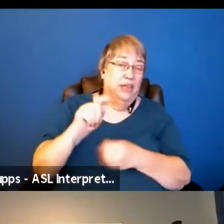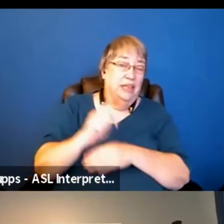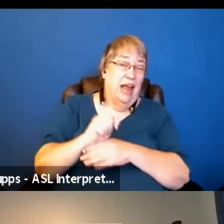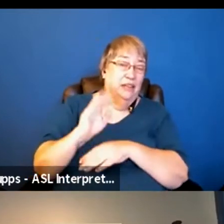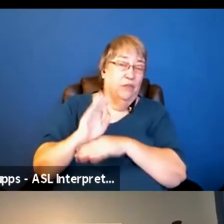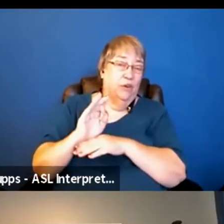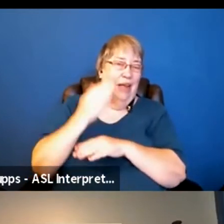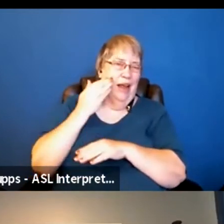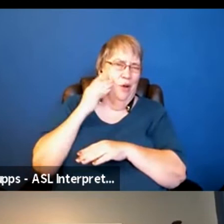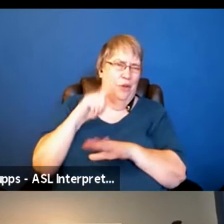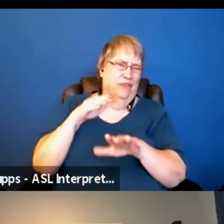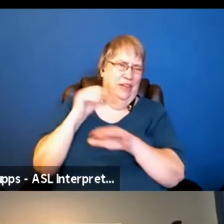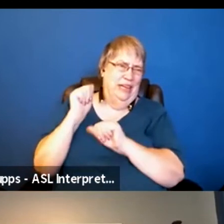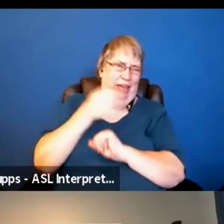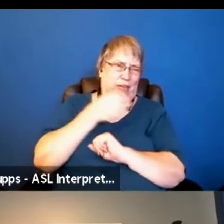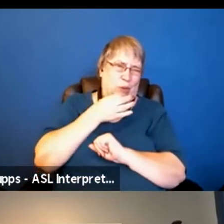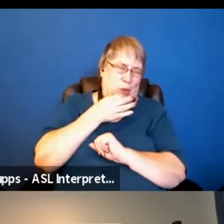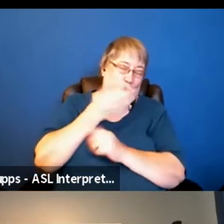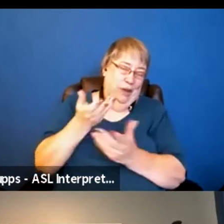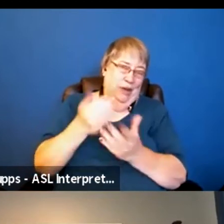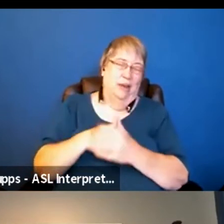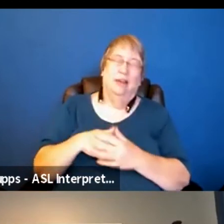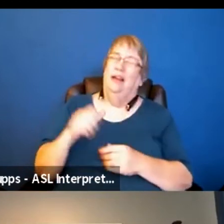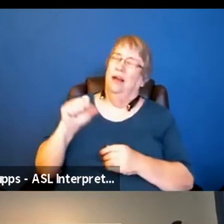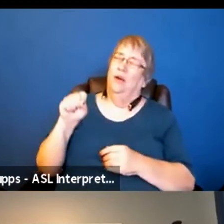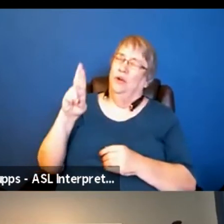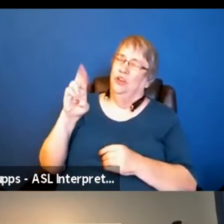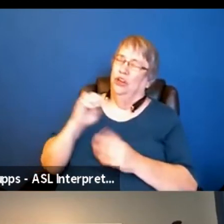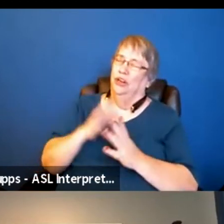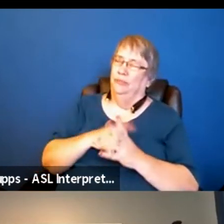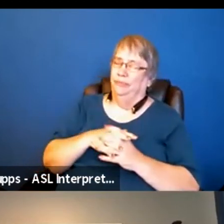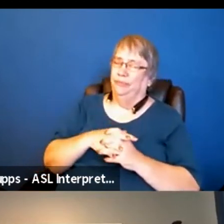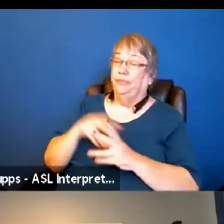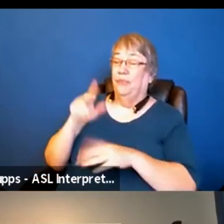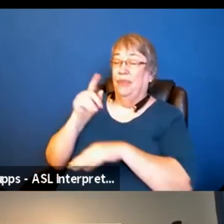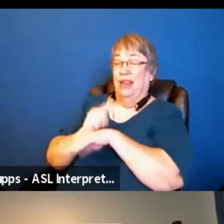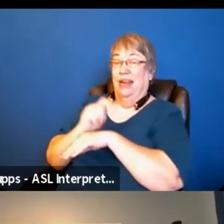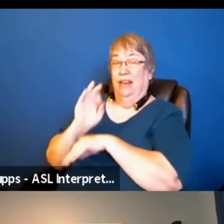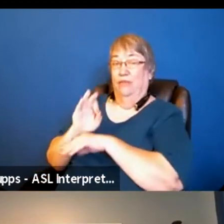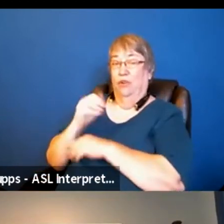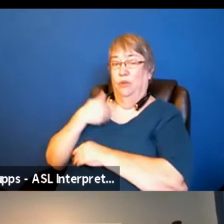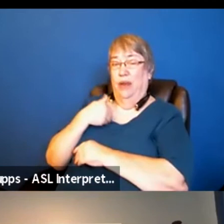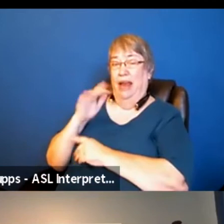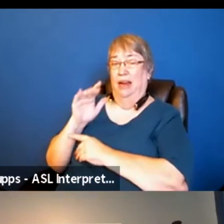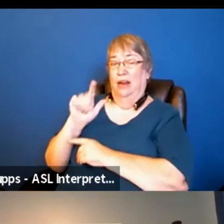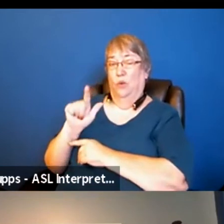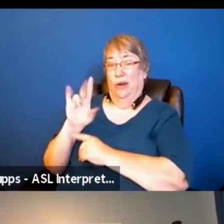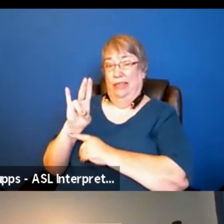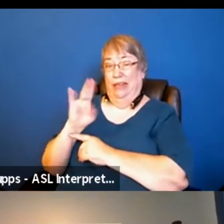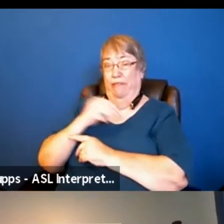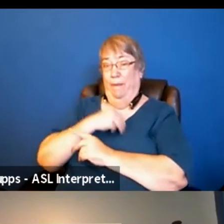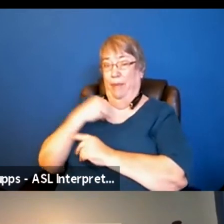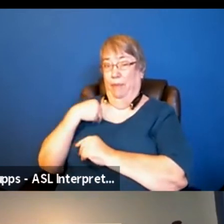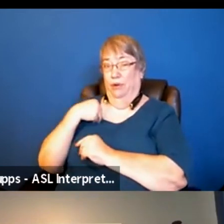know you have to leave us at some point soon anyway. Sure. So the task force, there were 27 members on